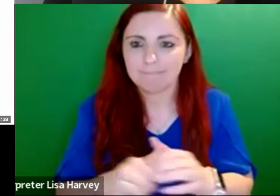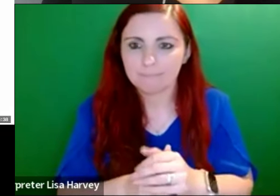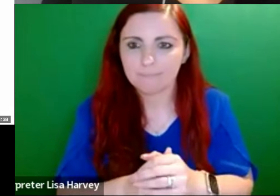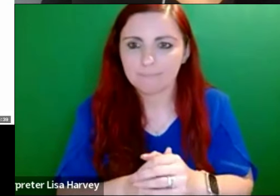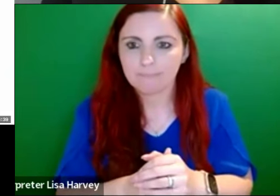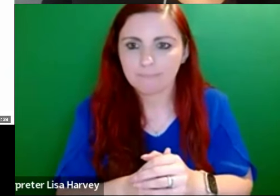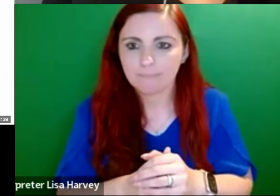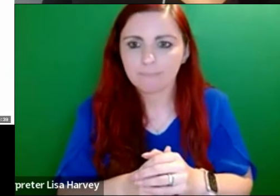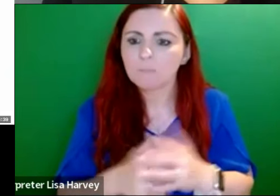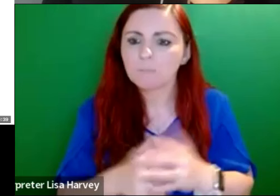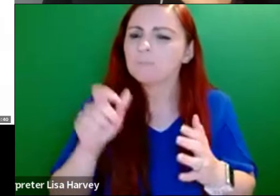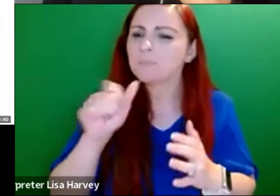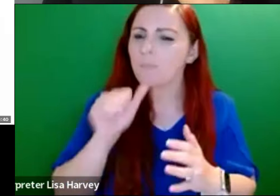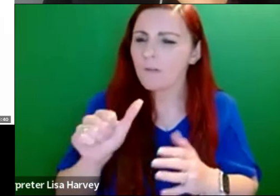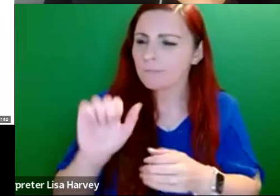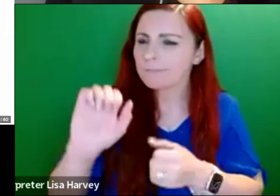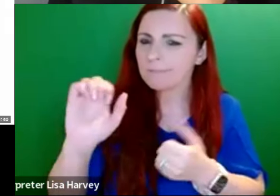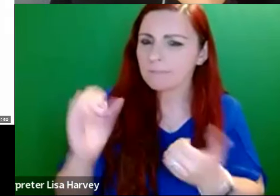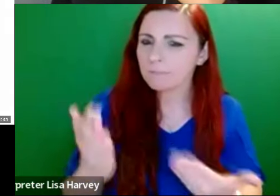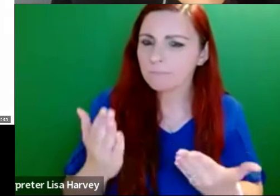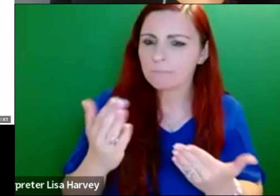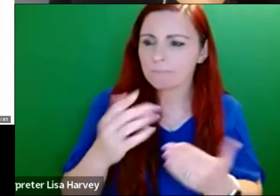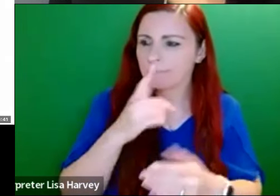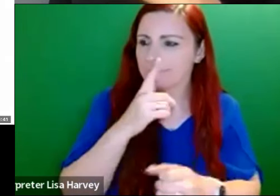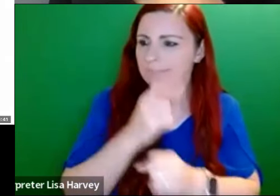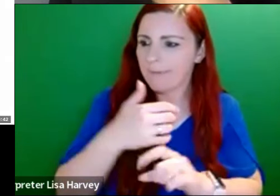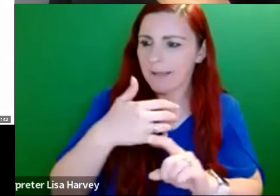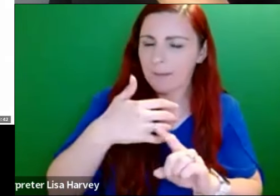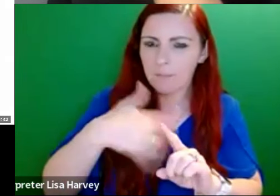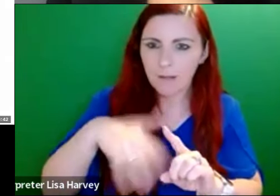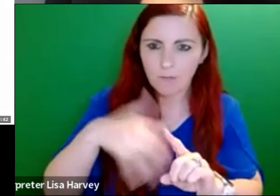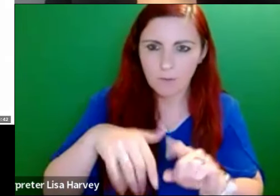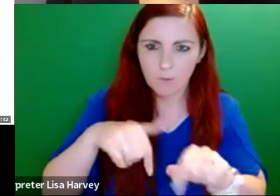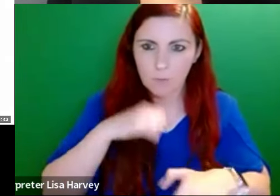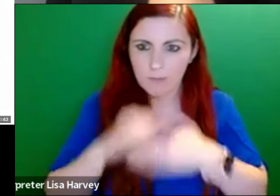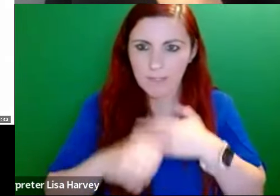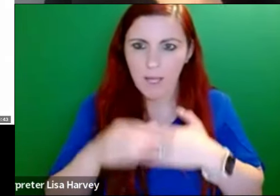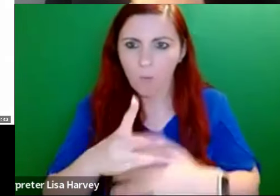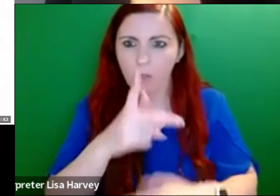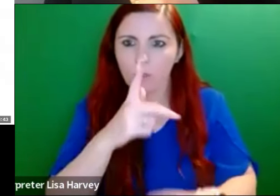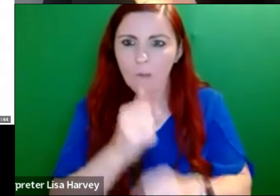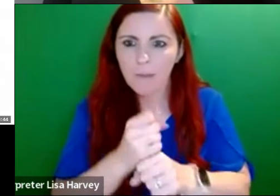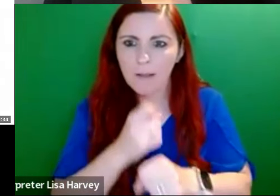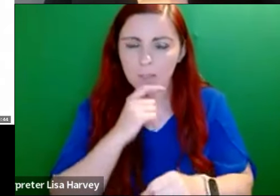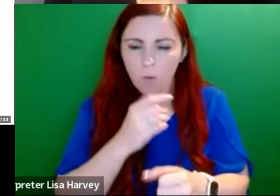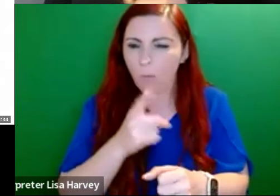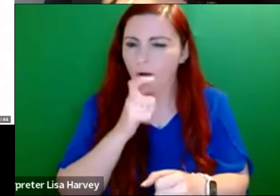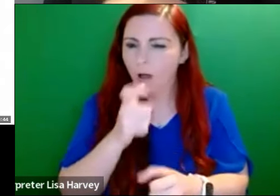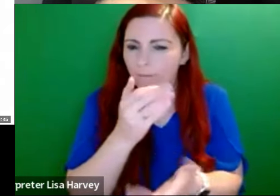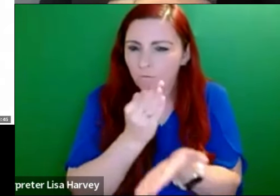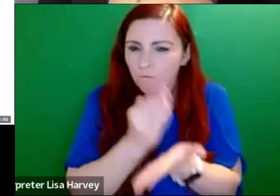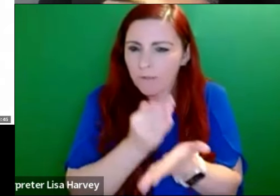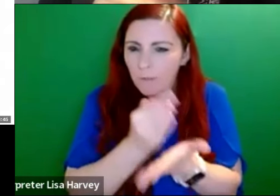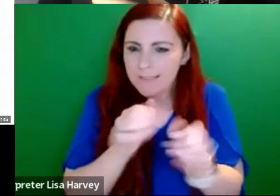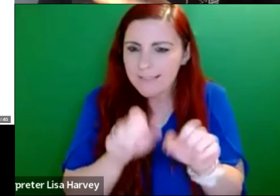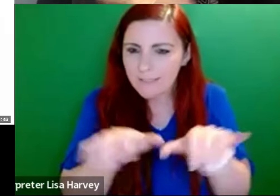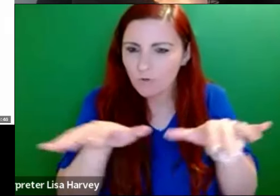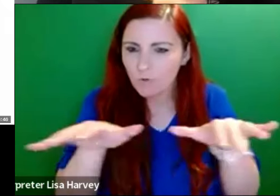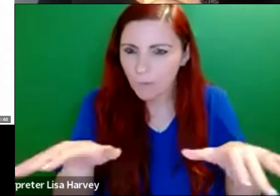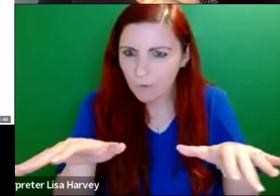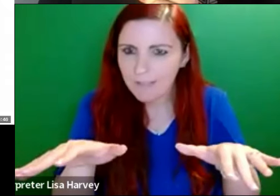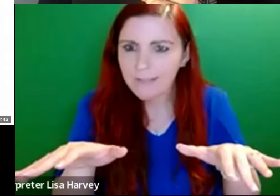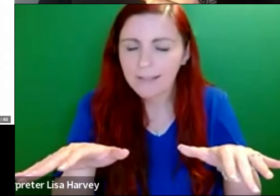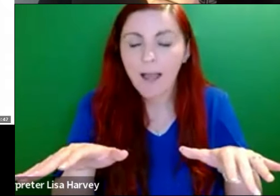So by way of introduction and background, today I'm going to discuss some frequency distributions. Okay, so hope it doesn't